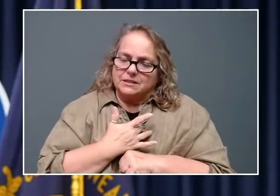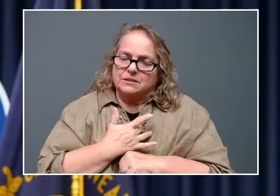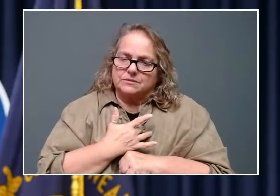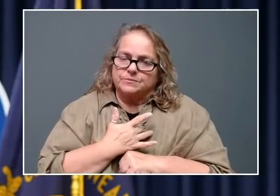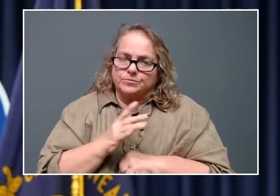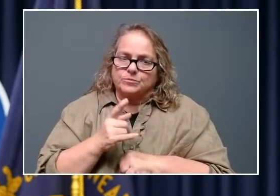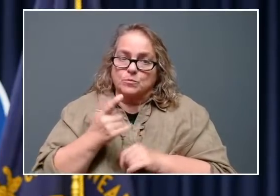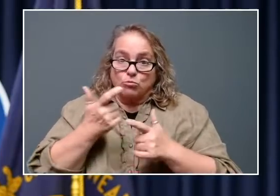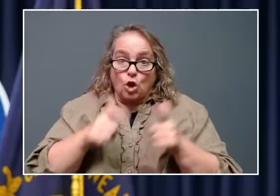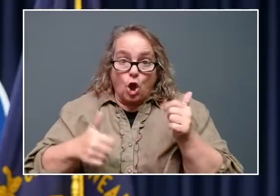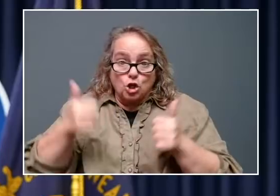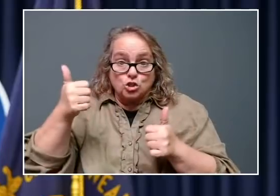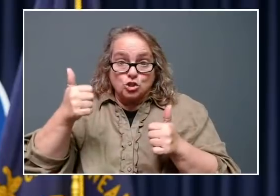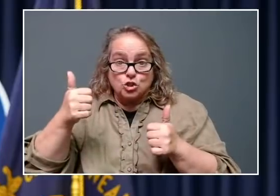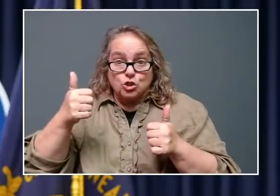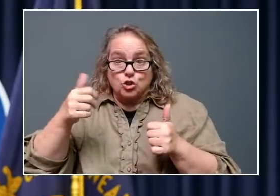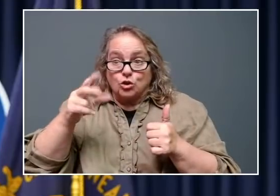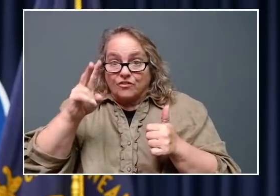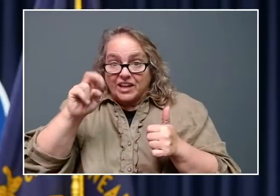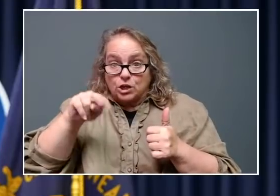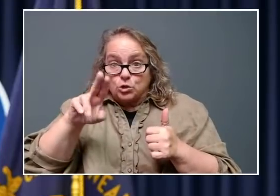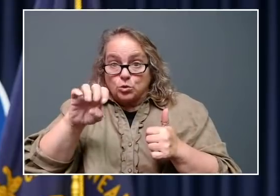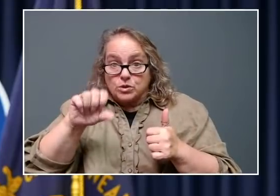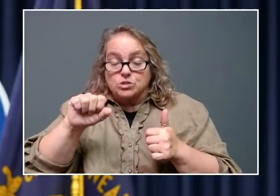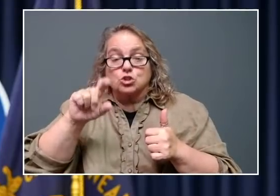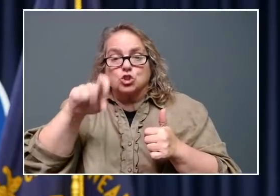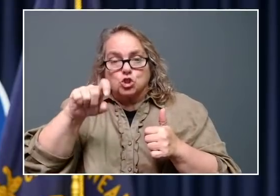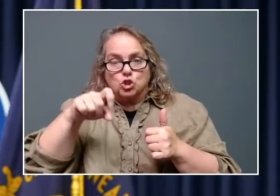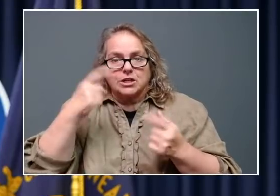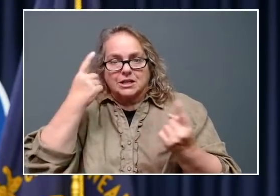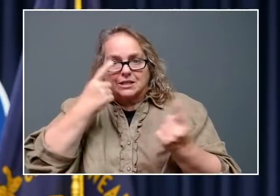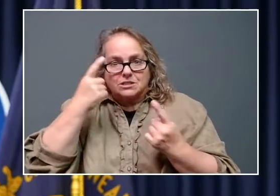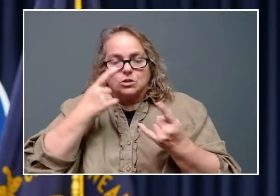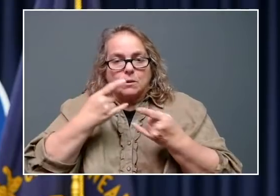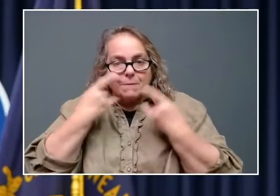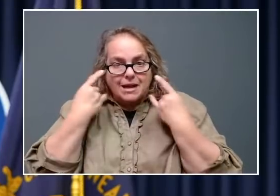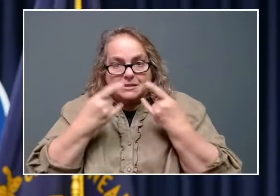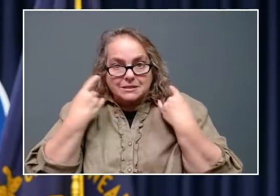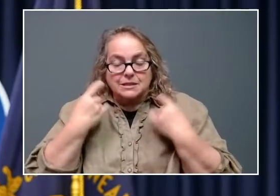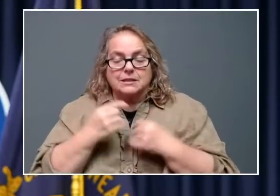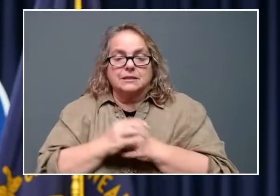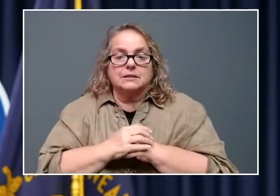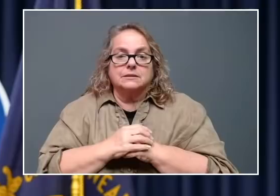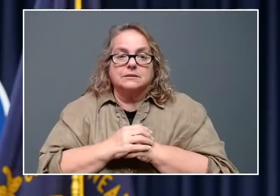venues ought to really consider masking. Proud of